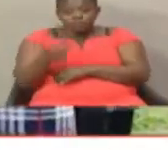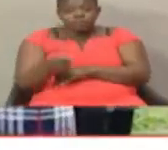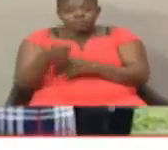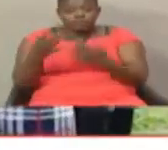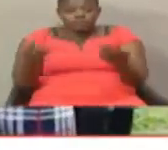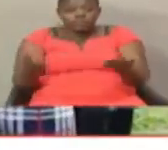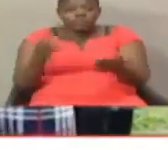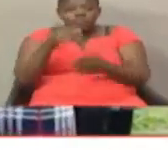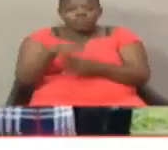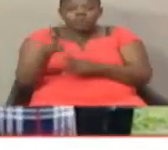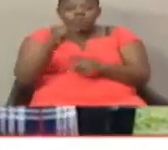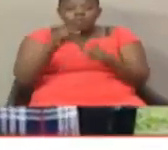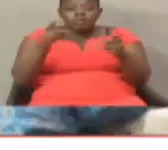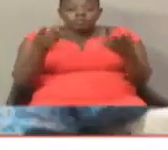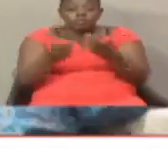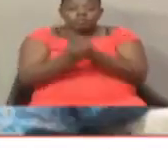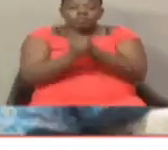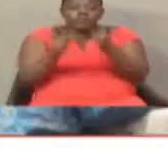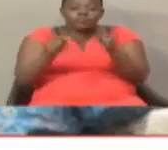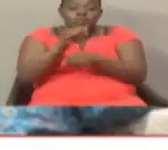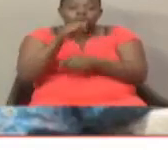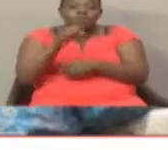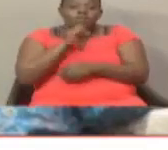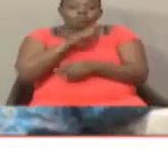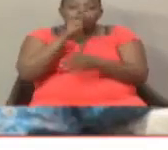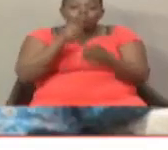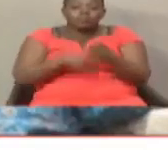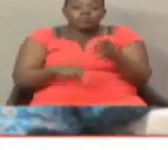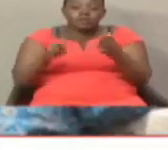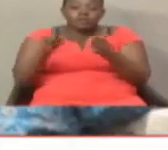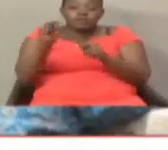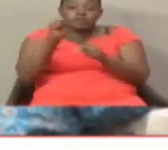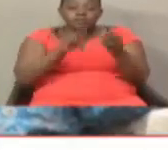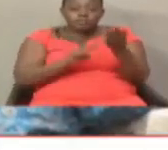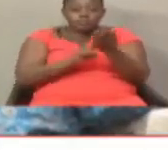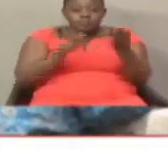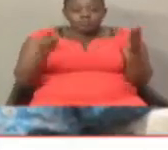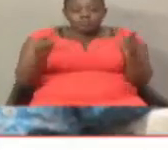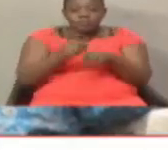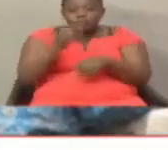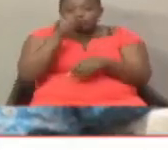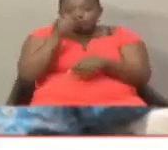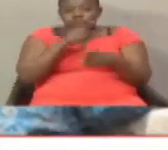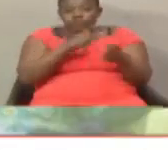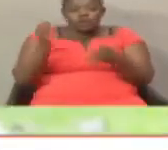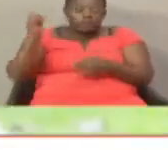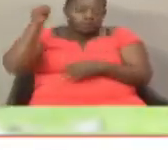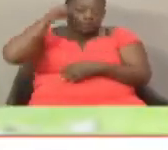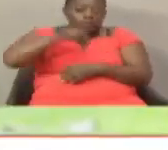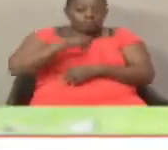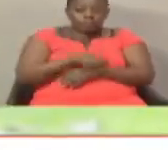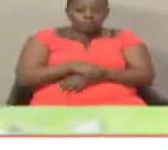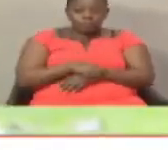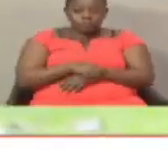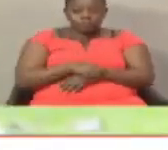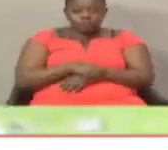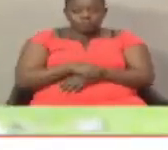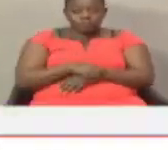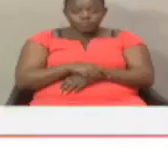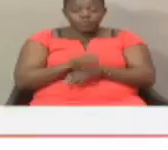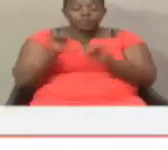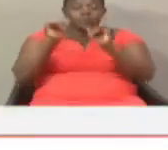baabwe ginannyulula wadde ng'abamu bakukuluma nti balina byakozesa okulya emmere n'ebyokwebika. Twasuze mu mpewo